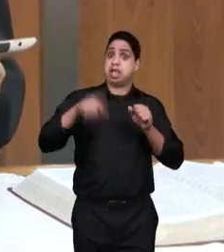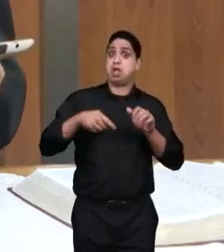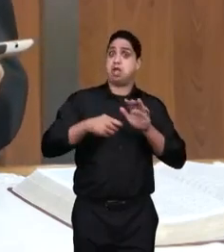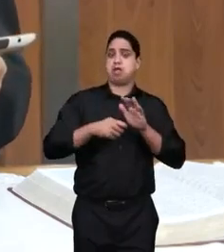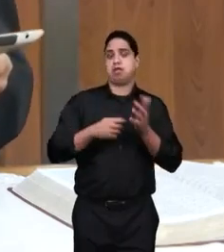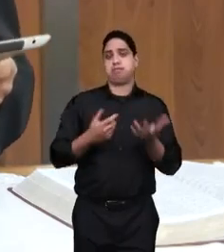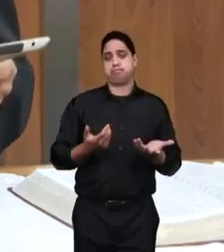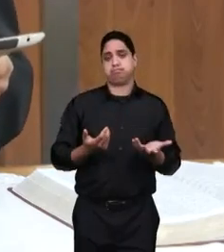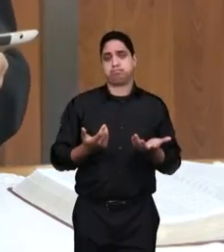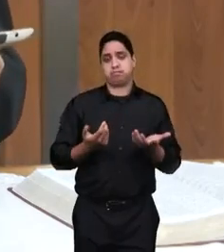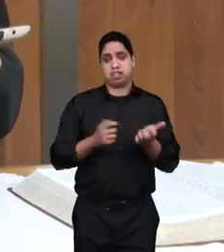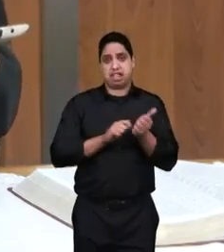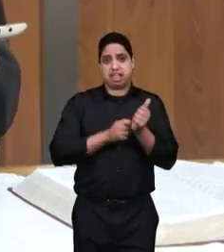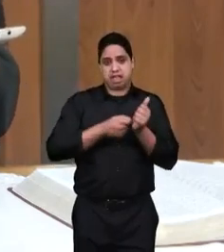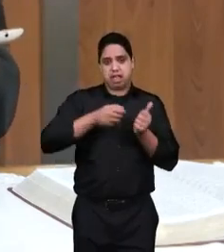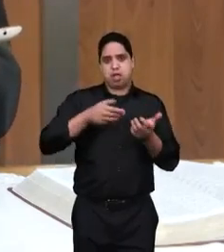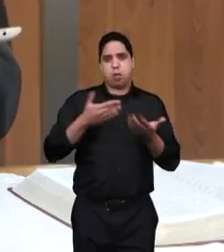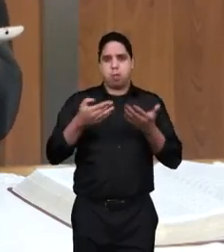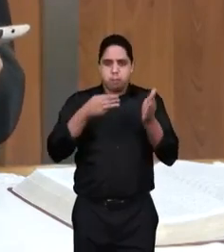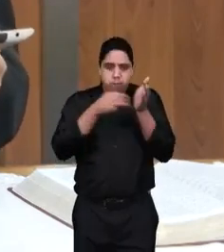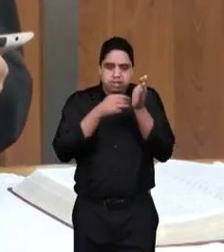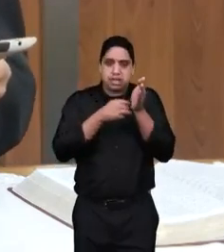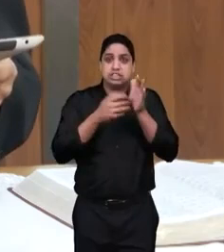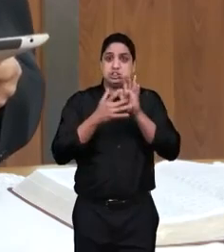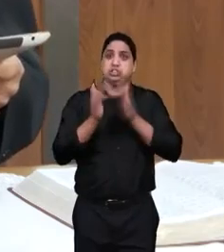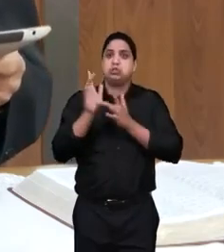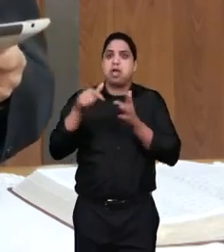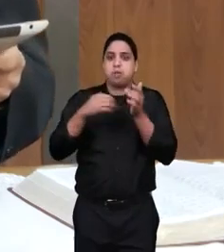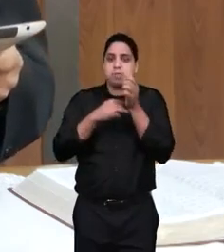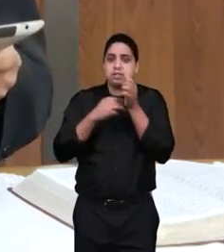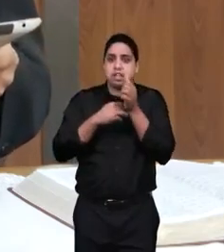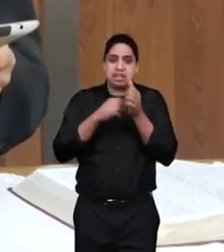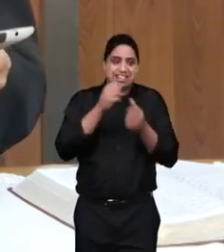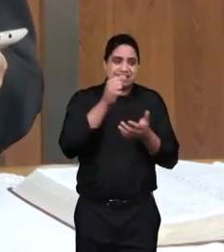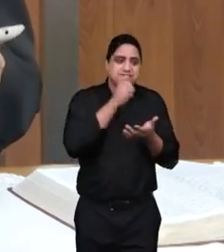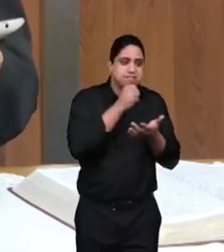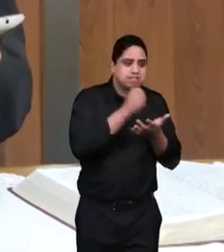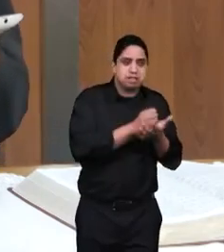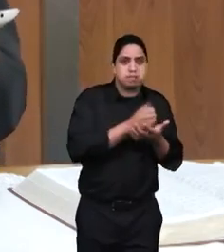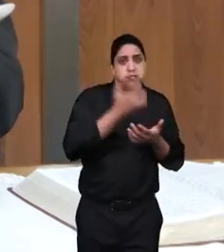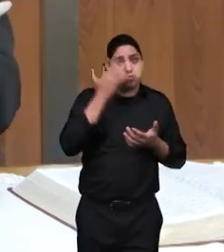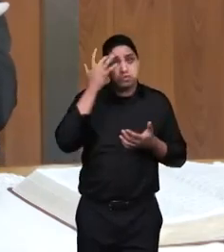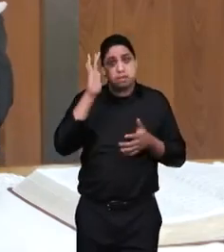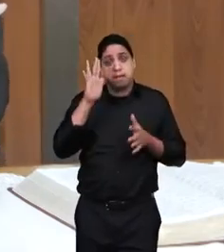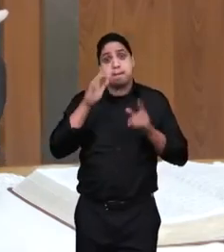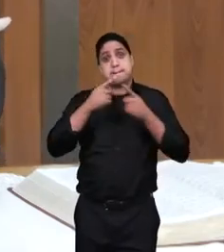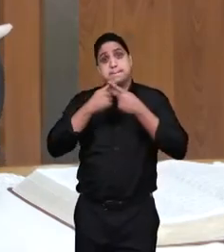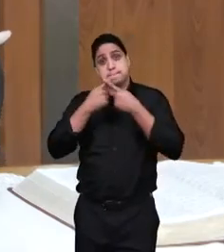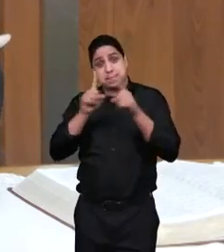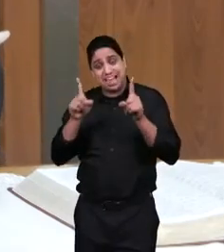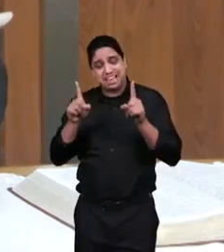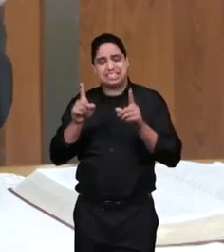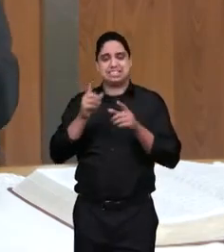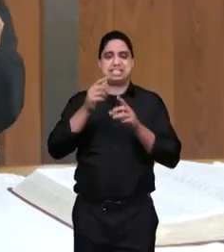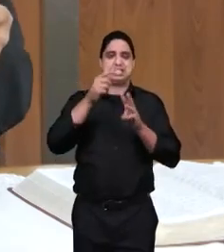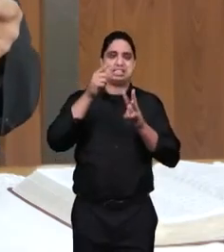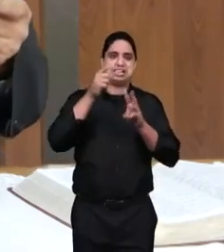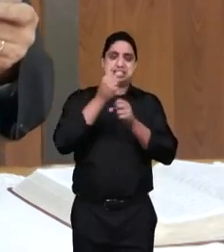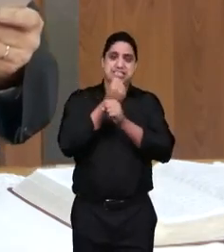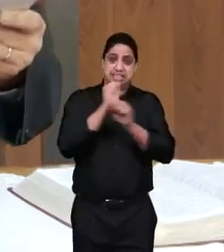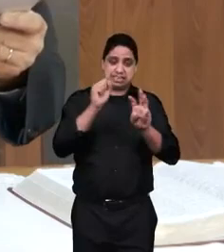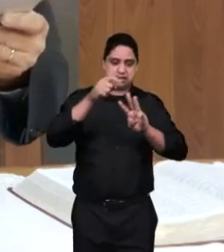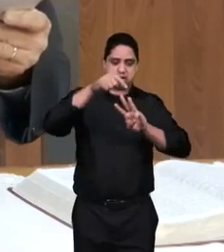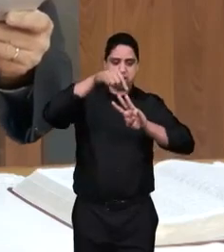mystery, and Jesus as well is the great mystery that's not known in the Old Testament, but Samson, also in the figure